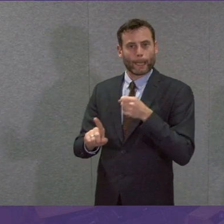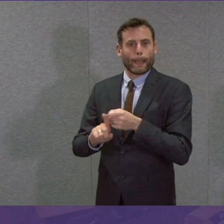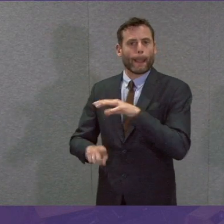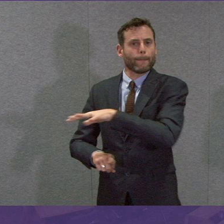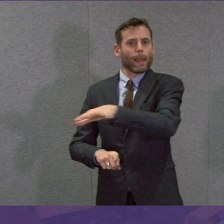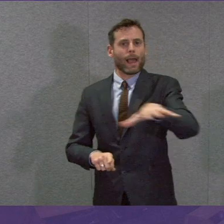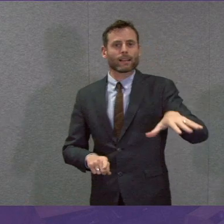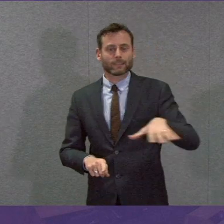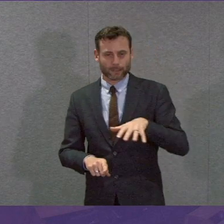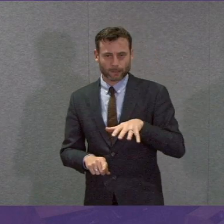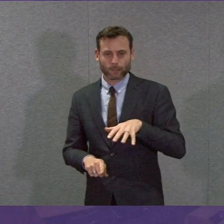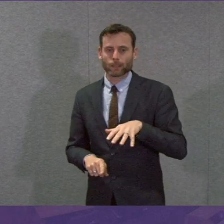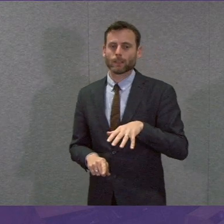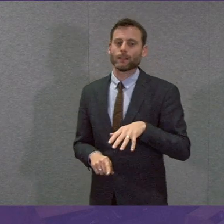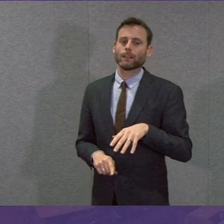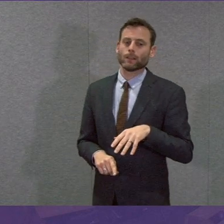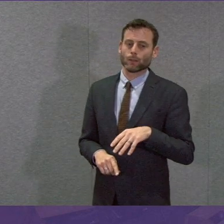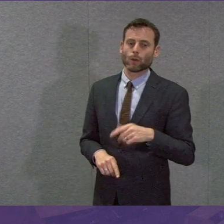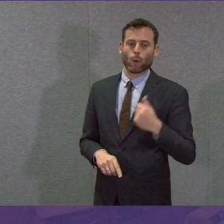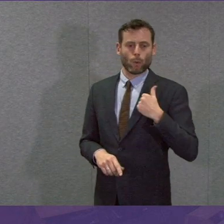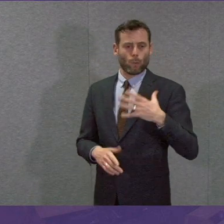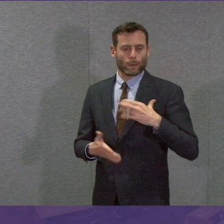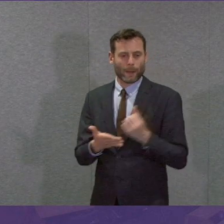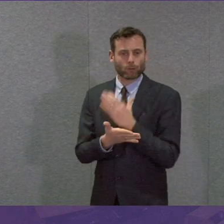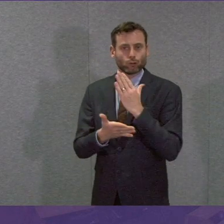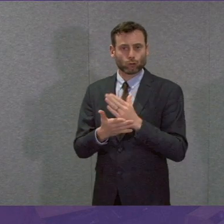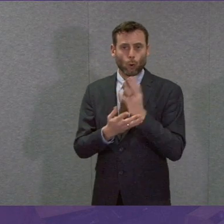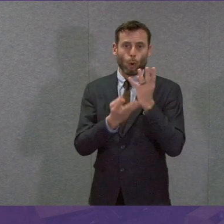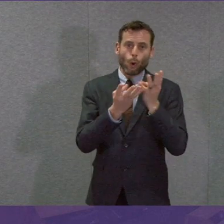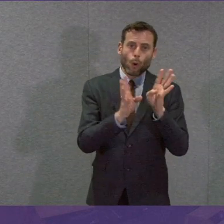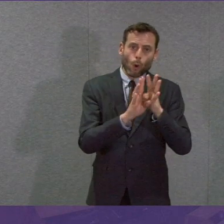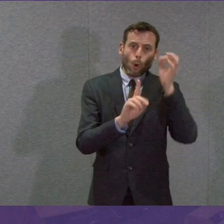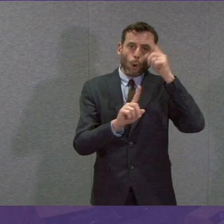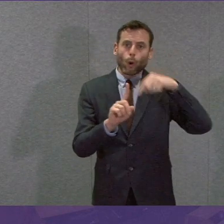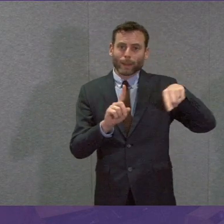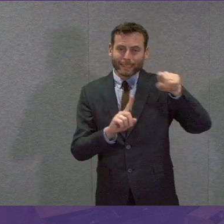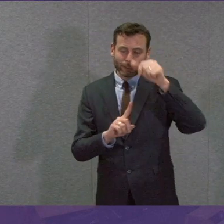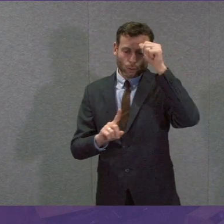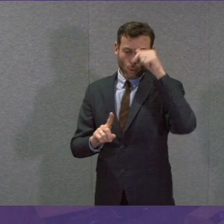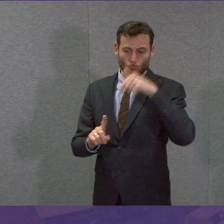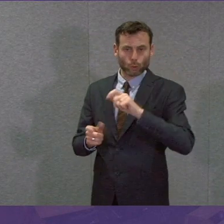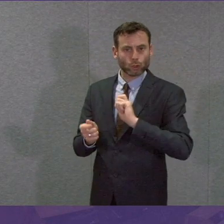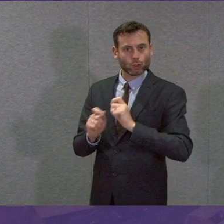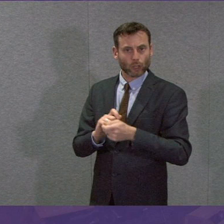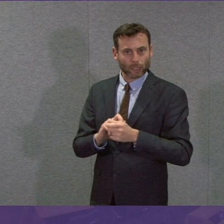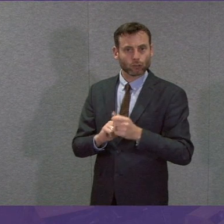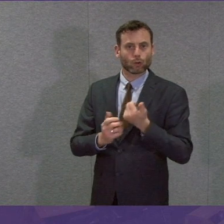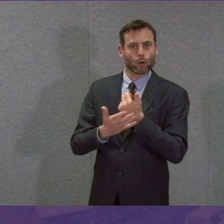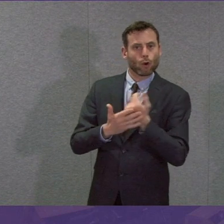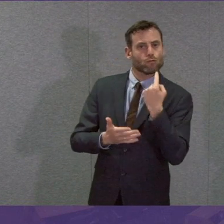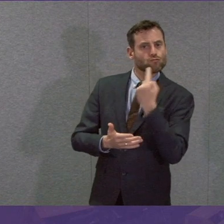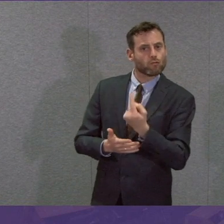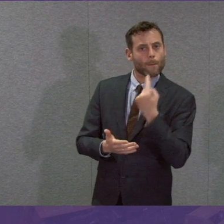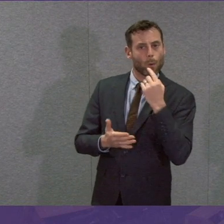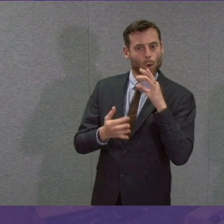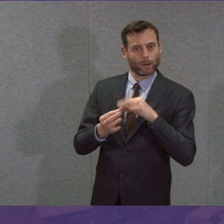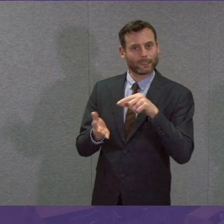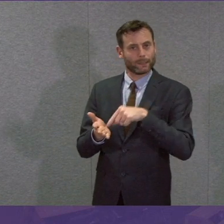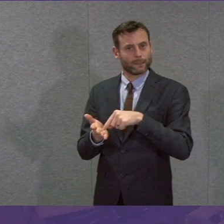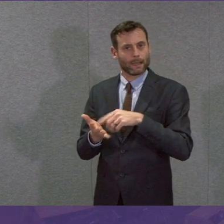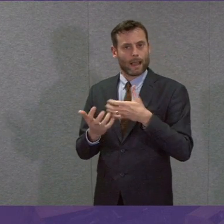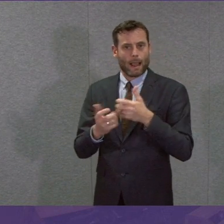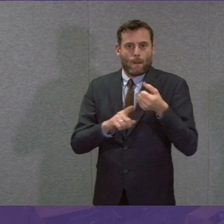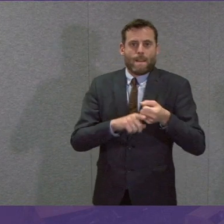committee structure, we would want to make sure the committees were engaged in that as well. I mean, the focus of our work going forward, for certainly